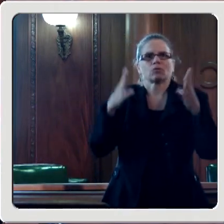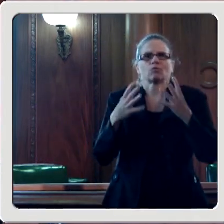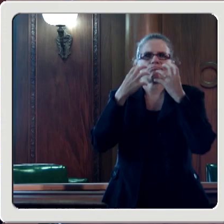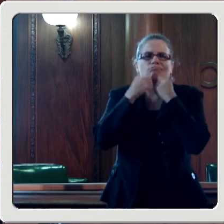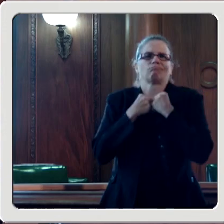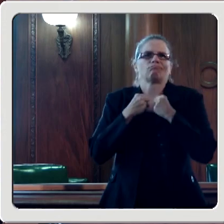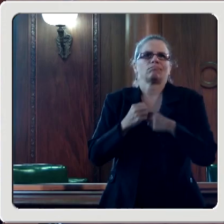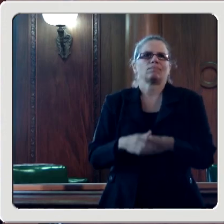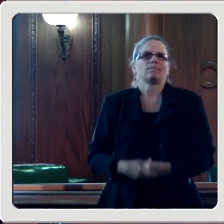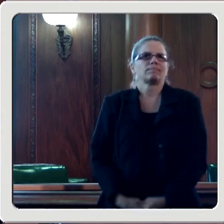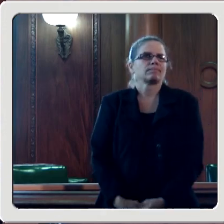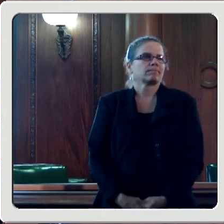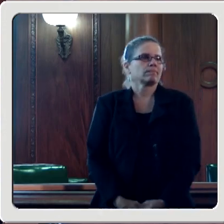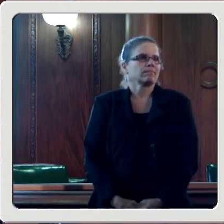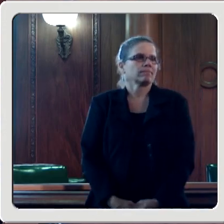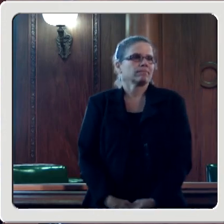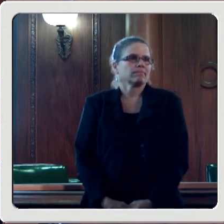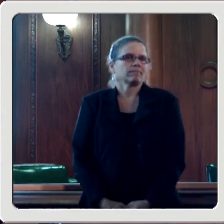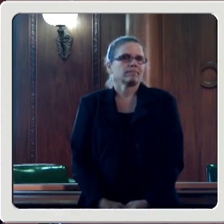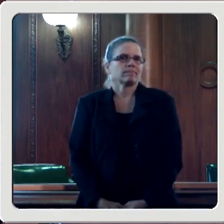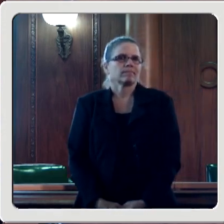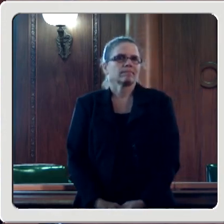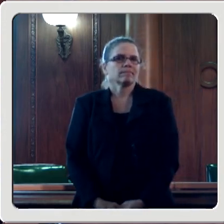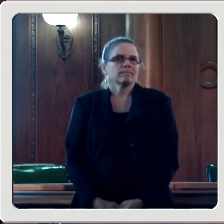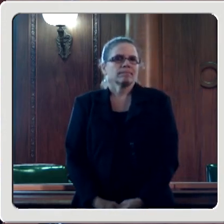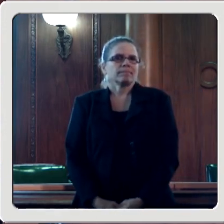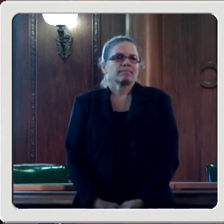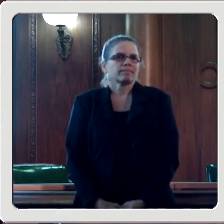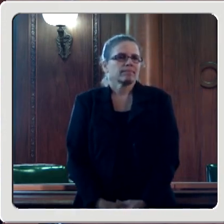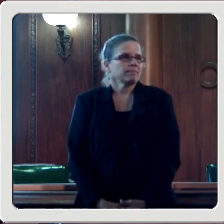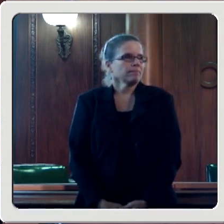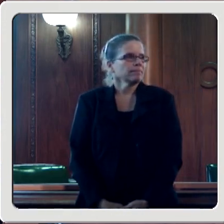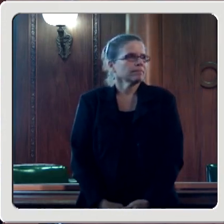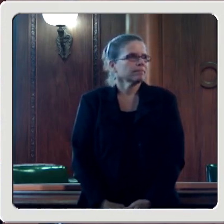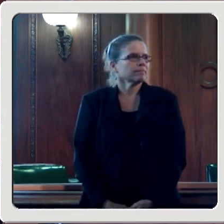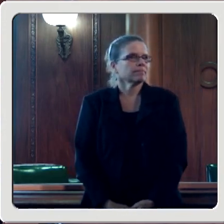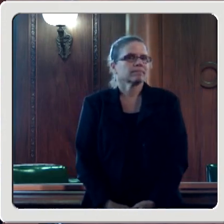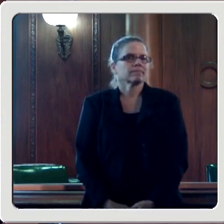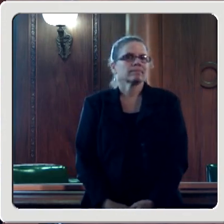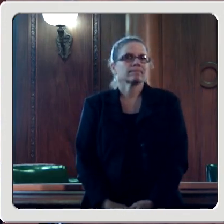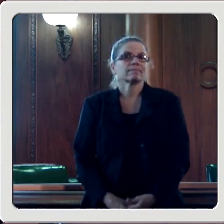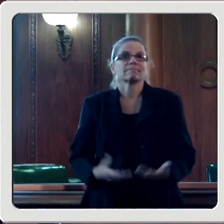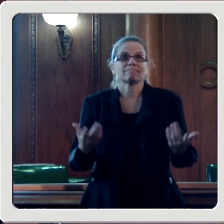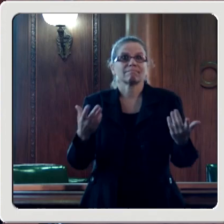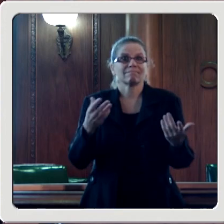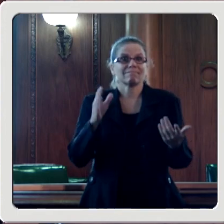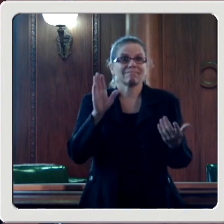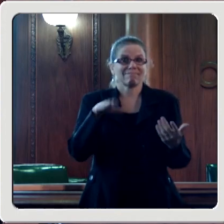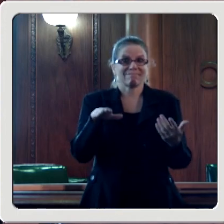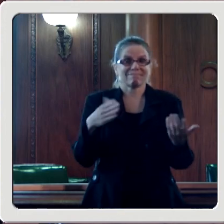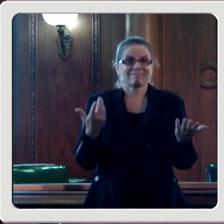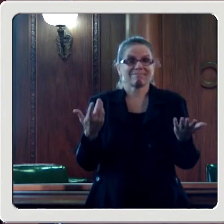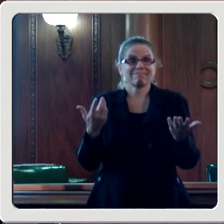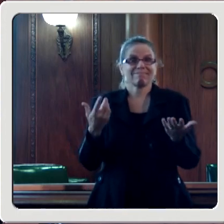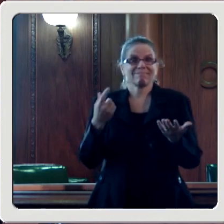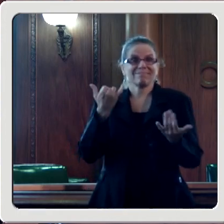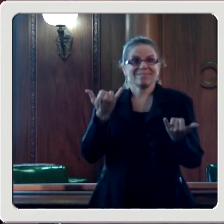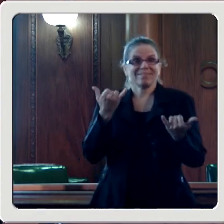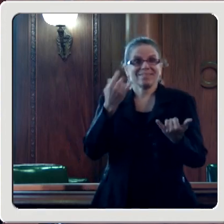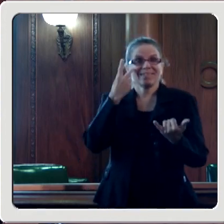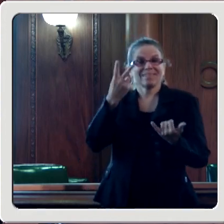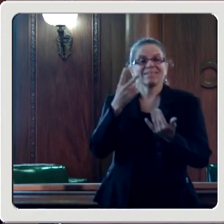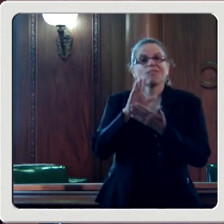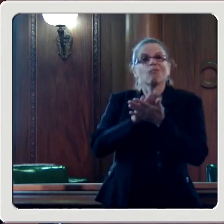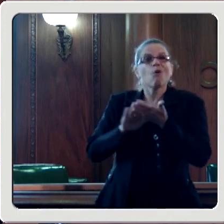Thank you, Superintendent Warwick. And again, you have seen other areas across the country, specifically with colleges, but we have seen other